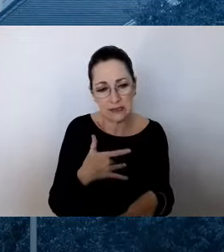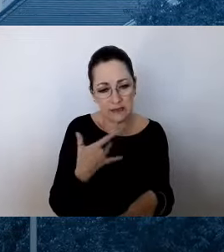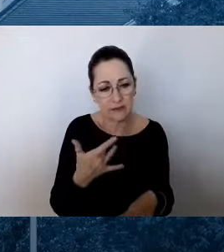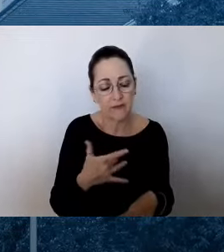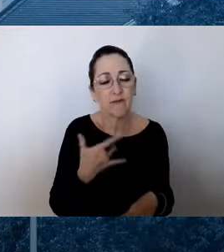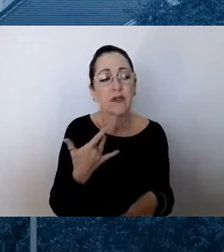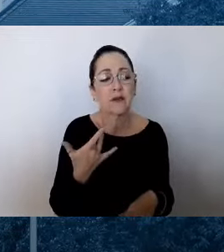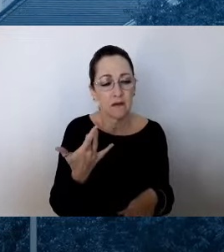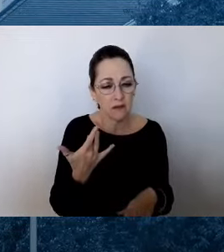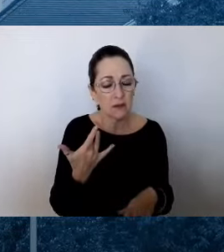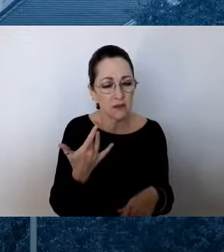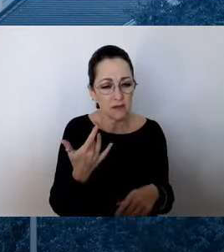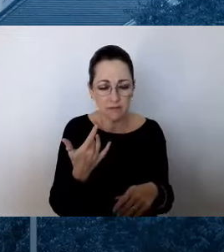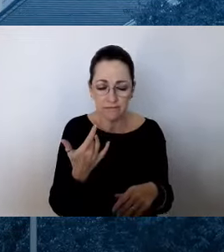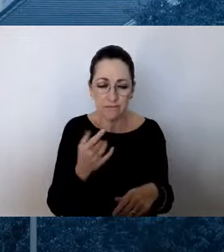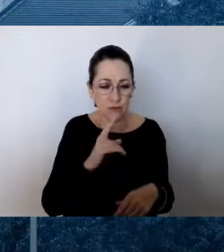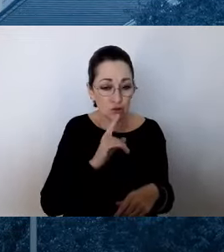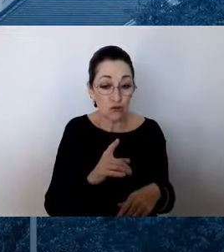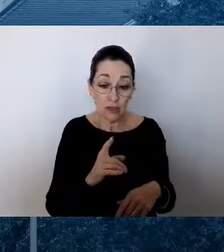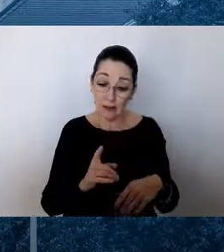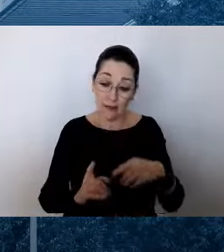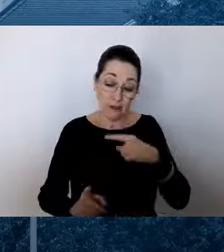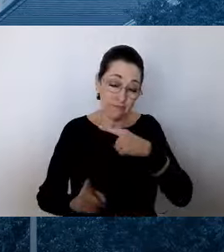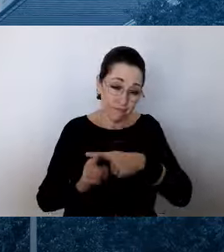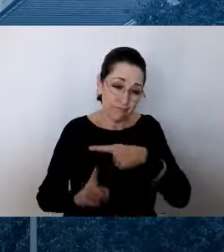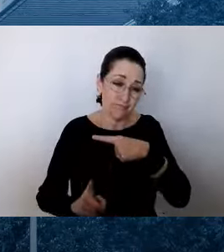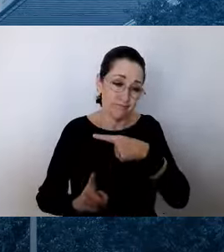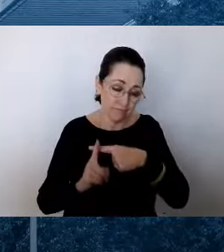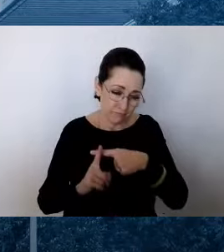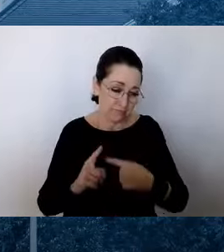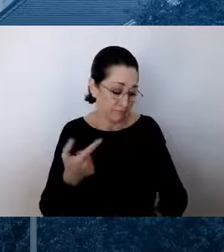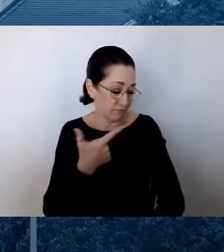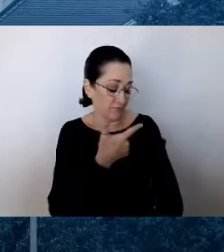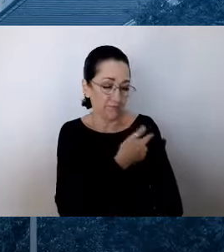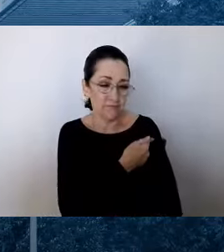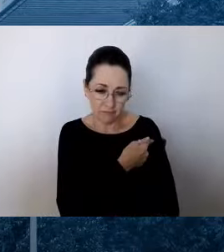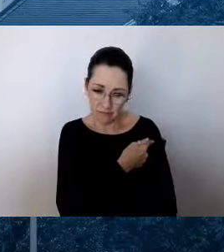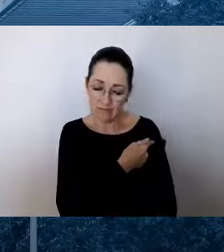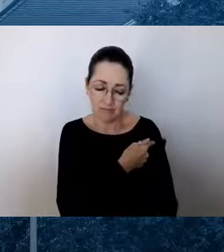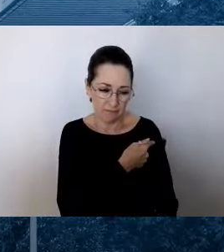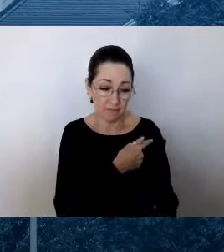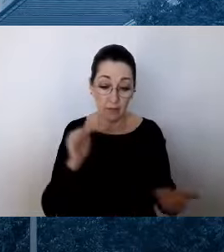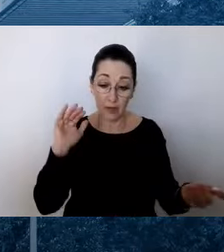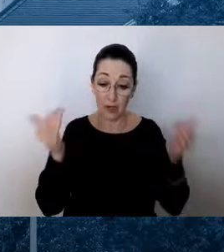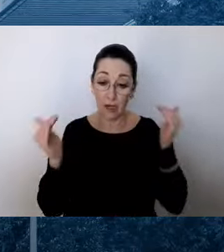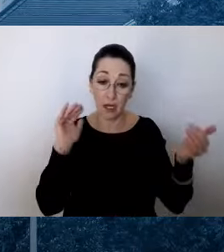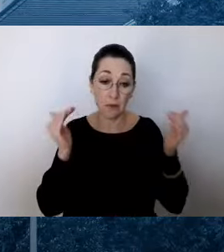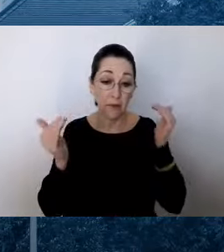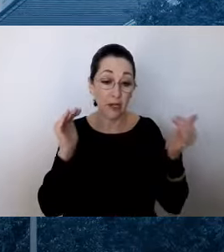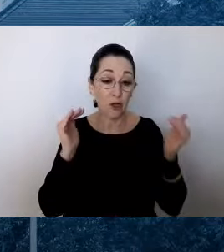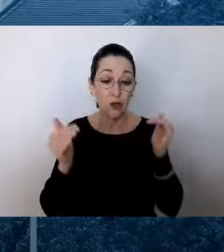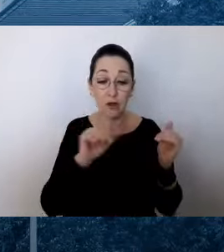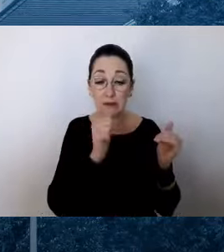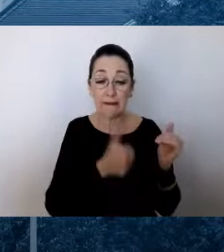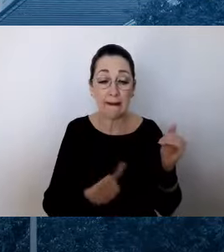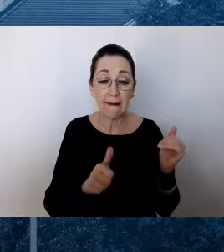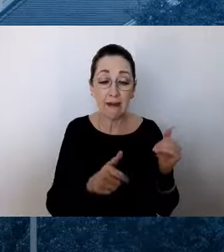vaccine far outweigh any negatives, again, which are very, very few.